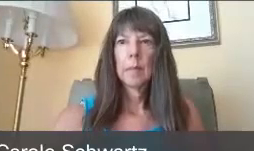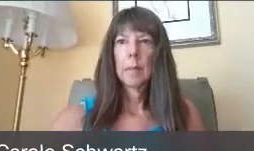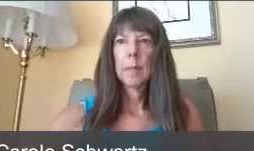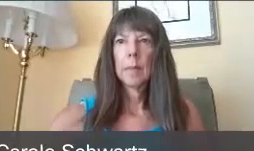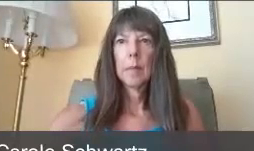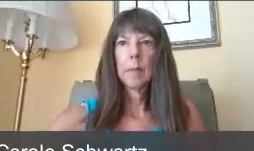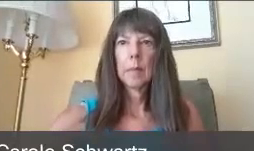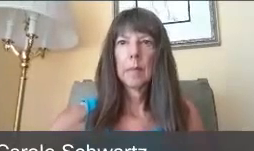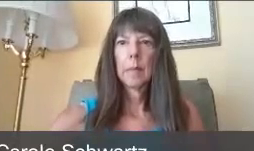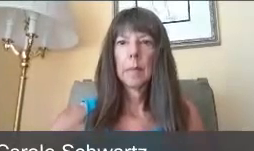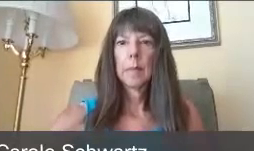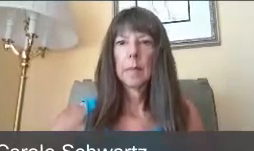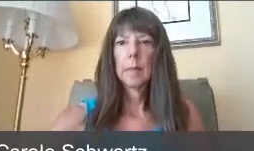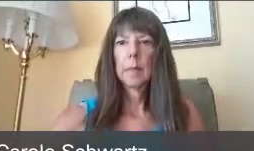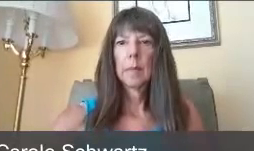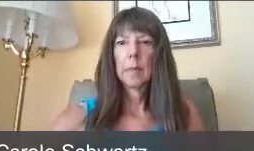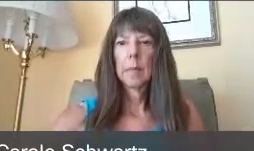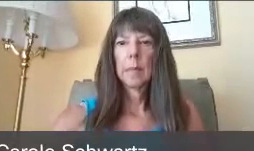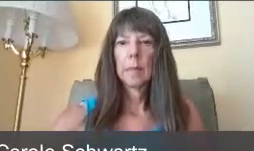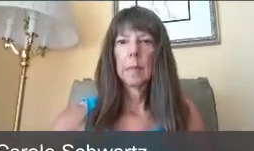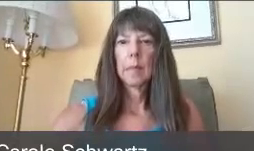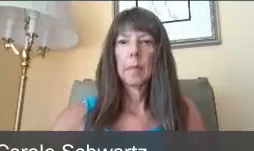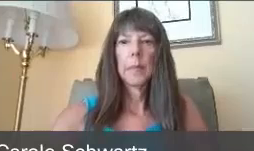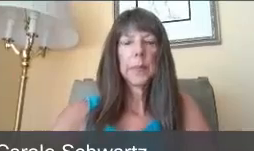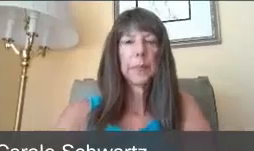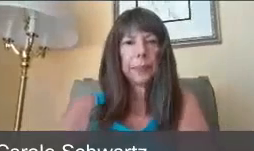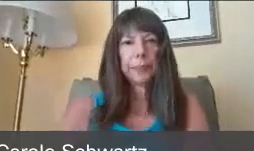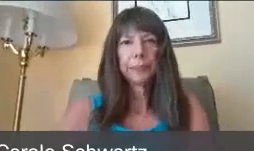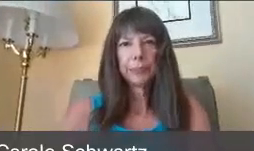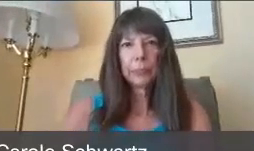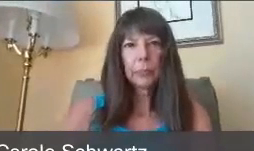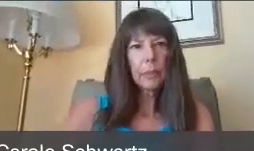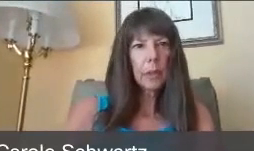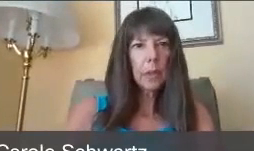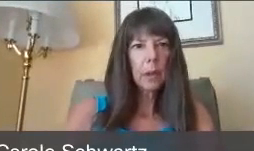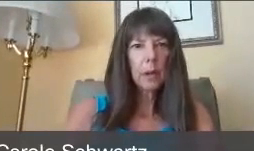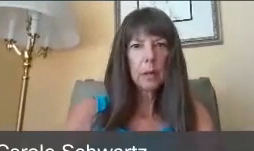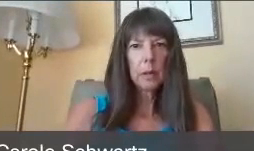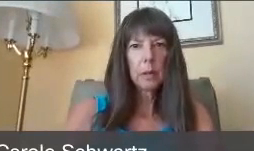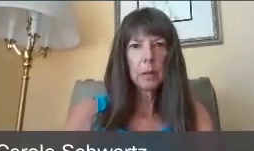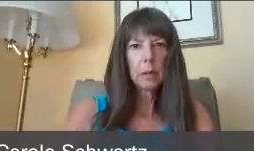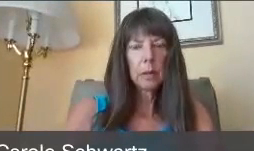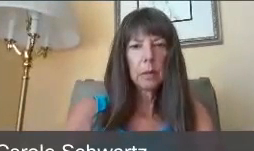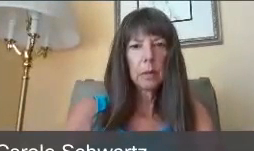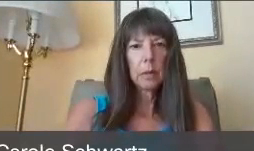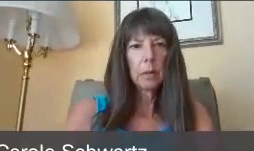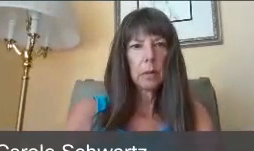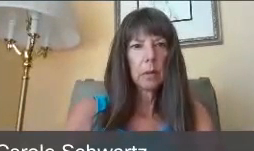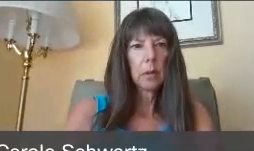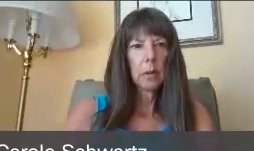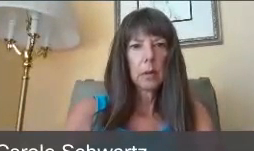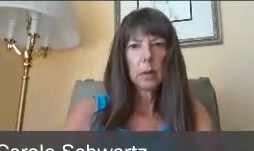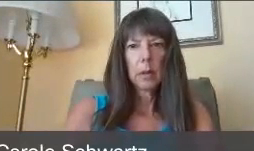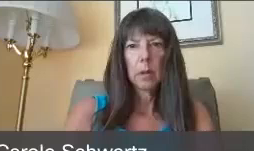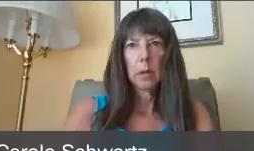own specific instruments, and I can speak about the instruments in more detail if you want, but I haven't